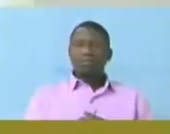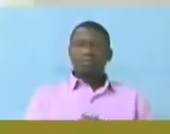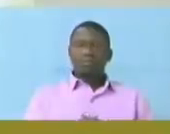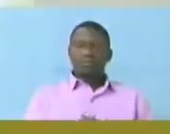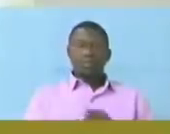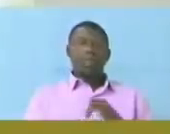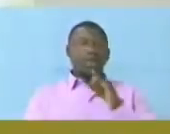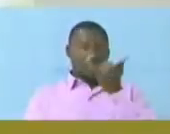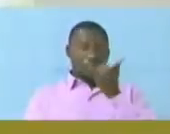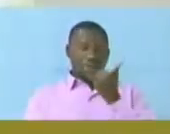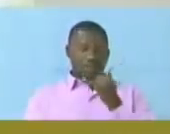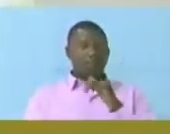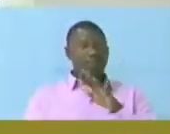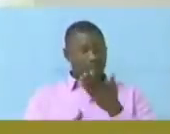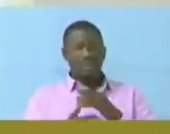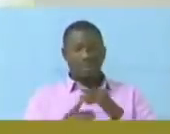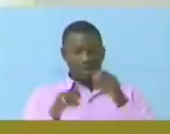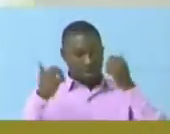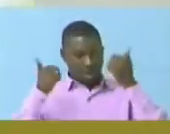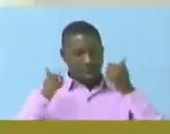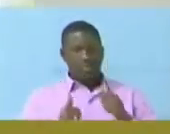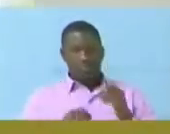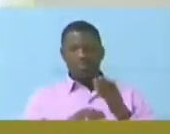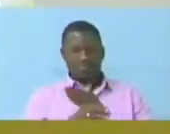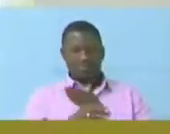Yes, that may have been the case.